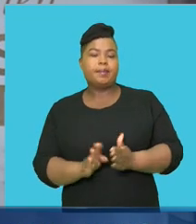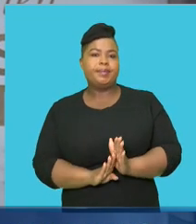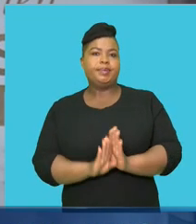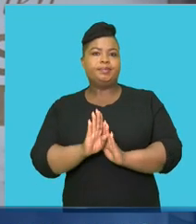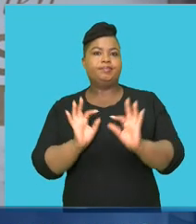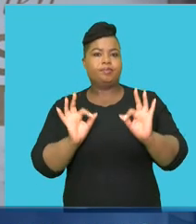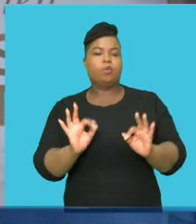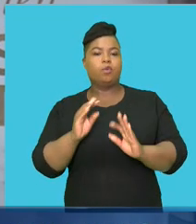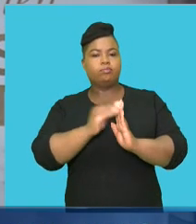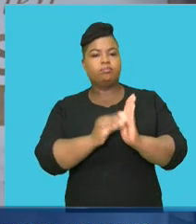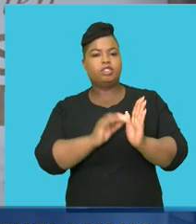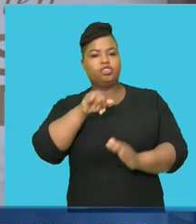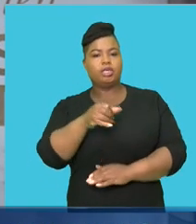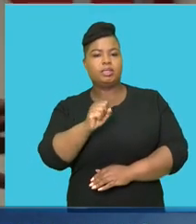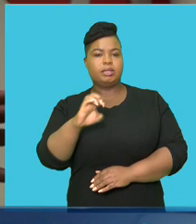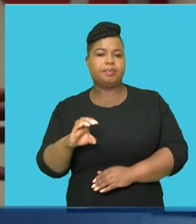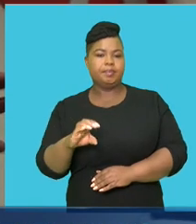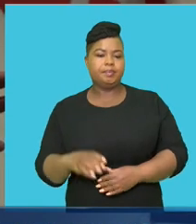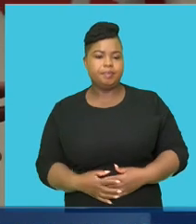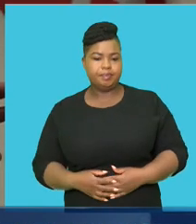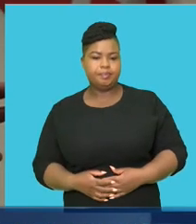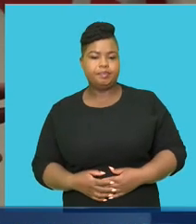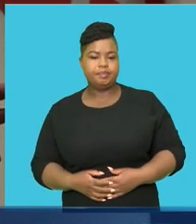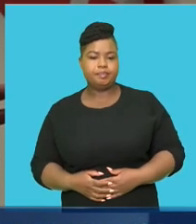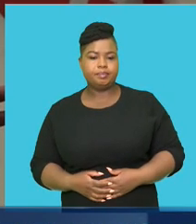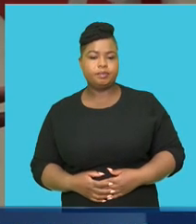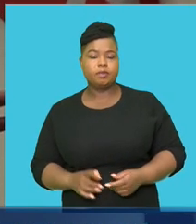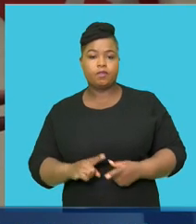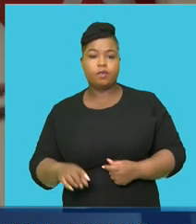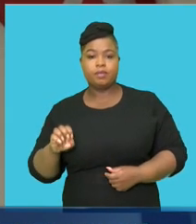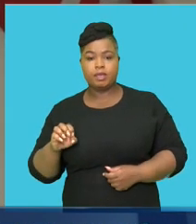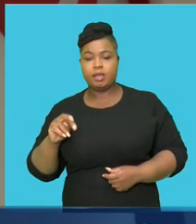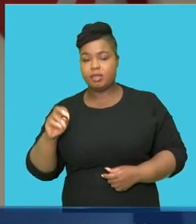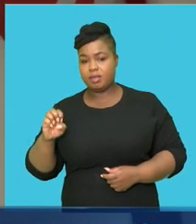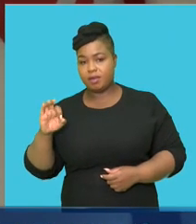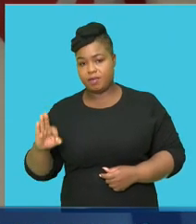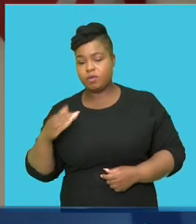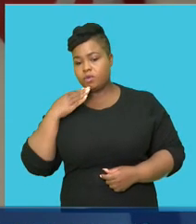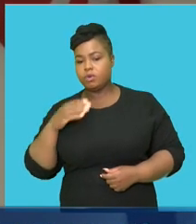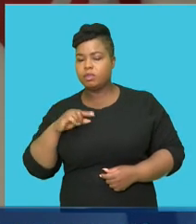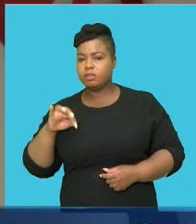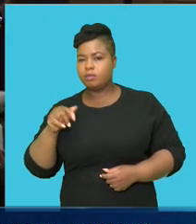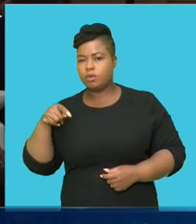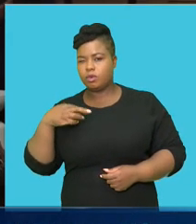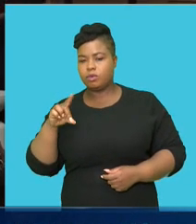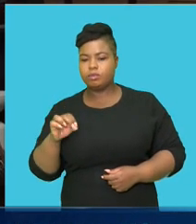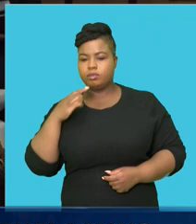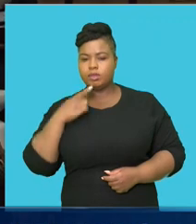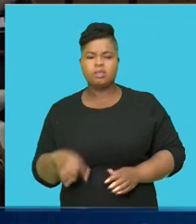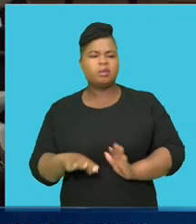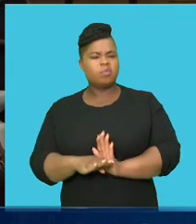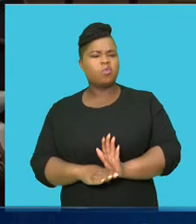businesses that are listed on the Johannesburg Stock Exchange. Ovela kwa-NEF uNomazizi Siphondo uthi